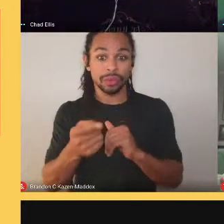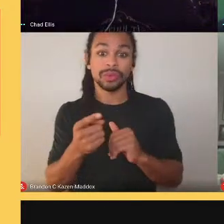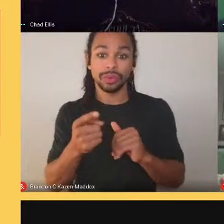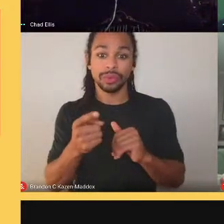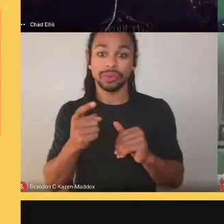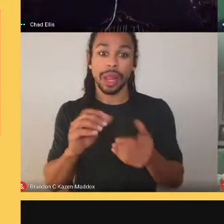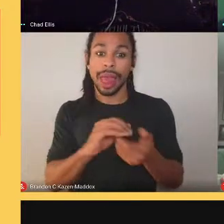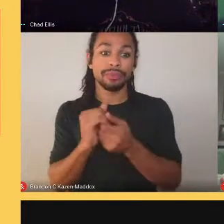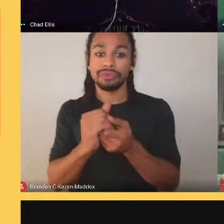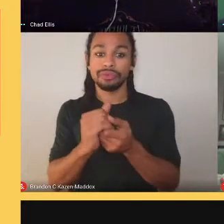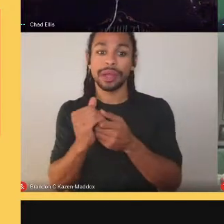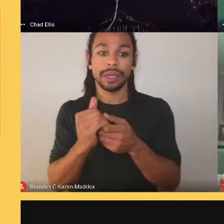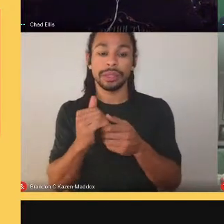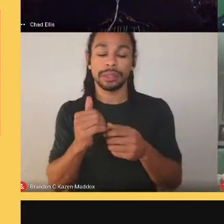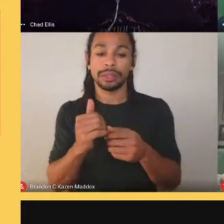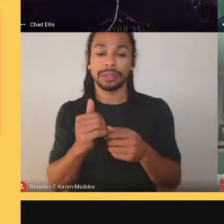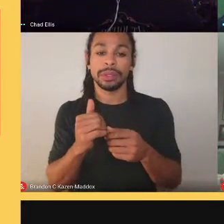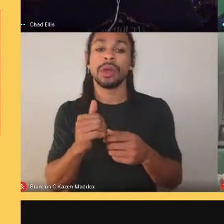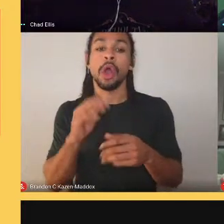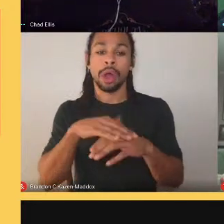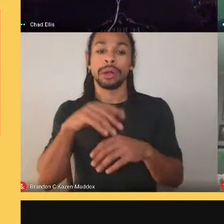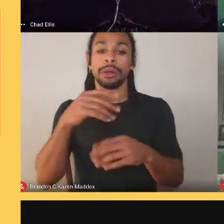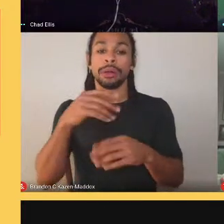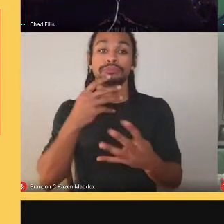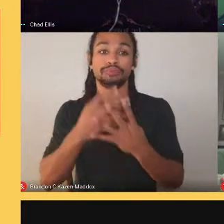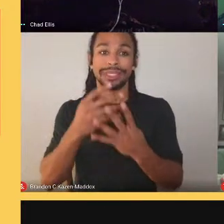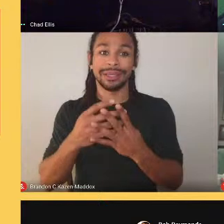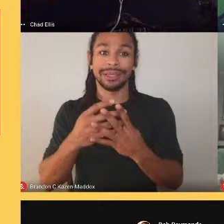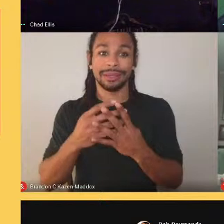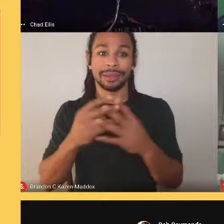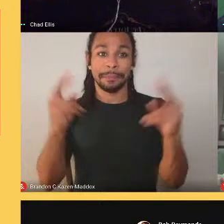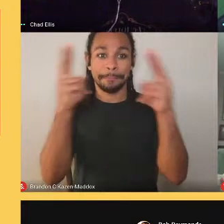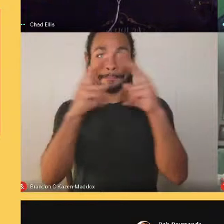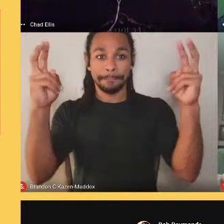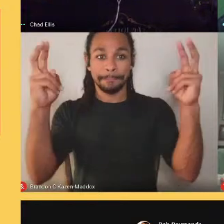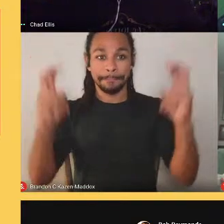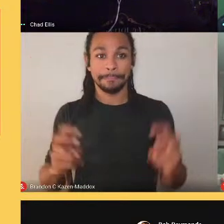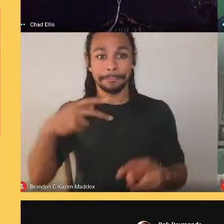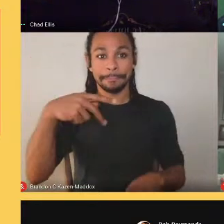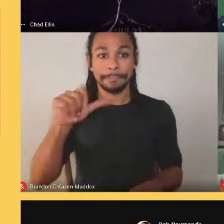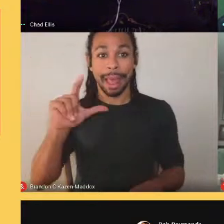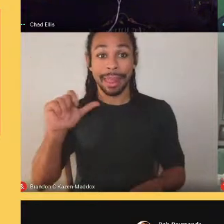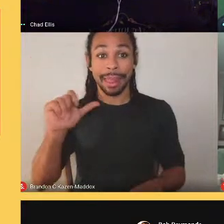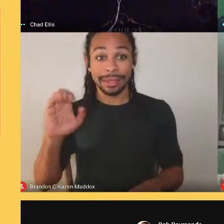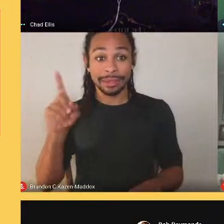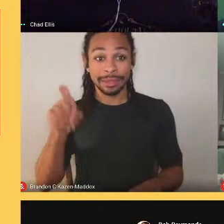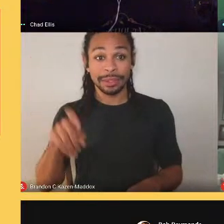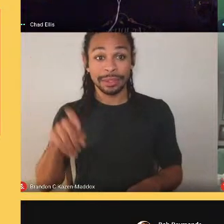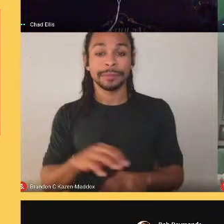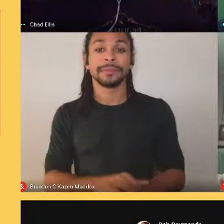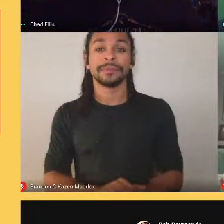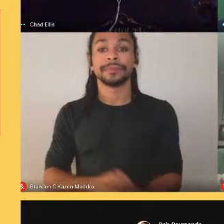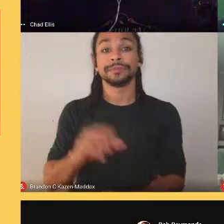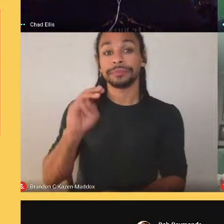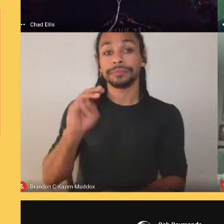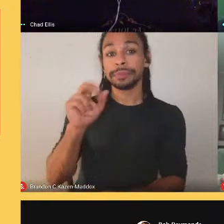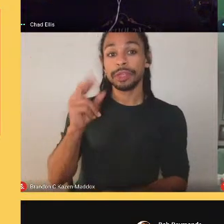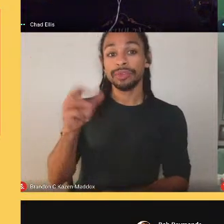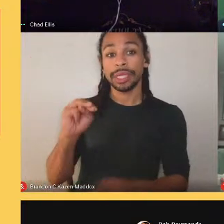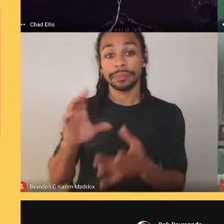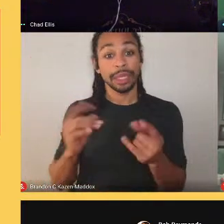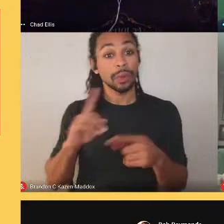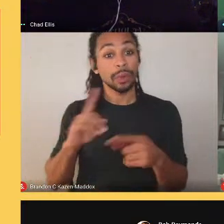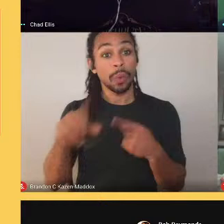Yeah, so we initially, when I joined the cast for a very short, sweet while,